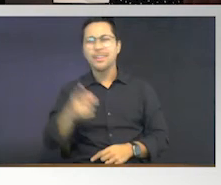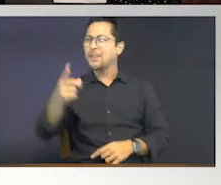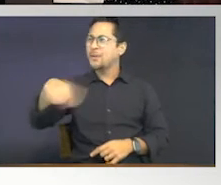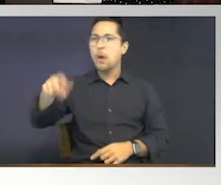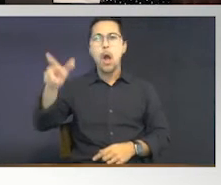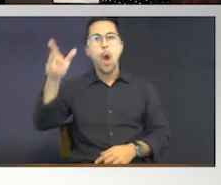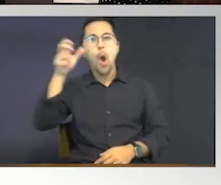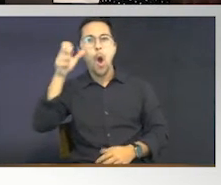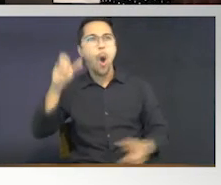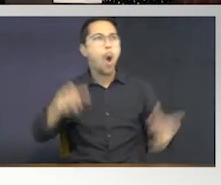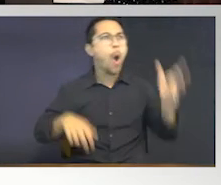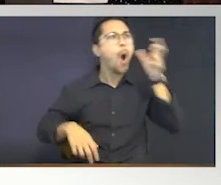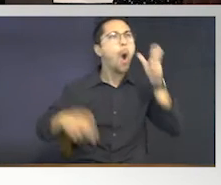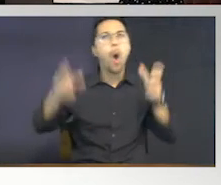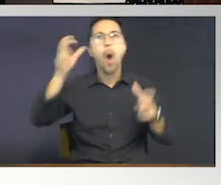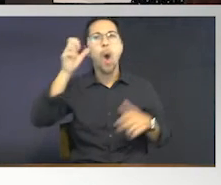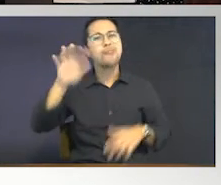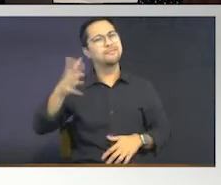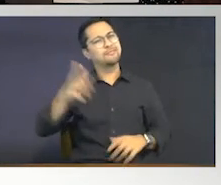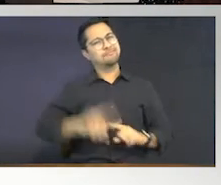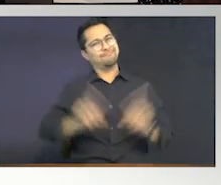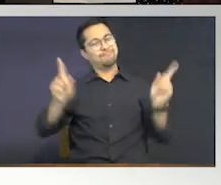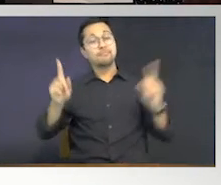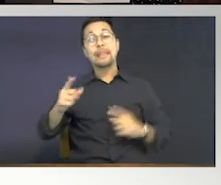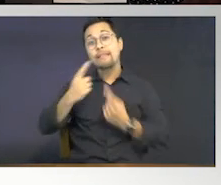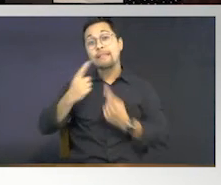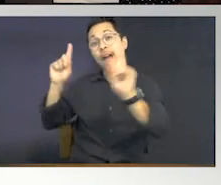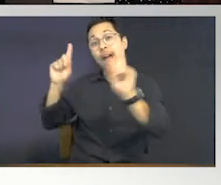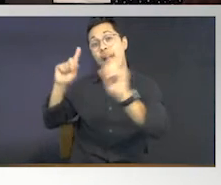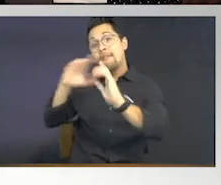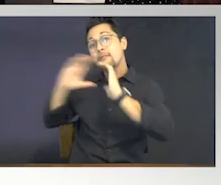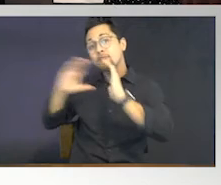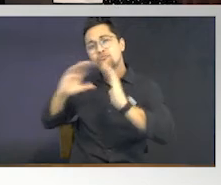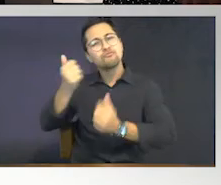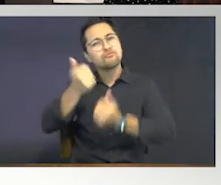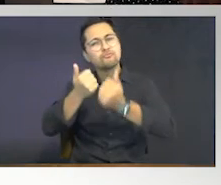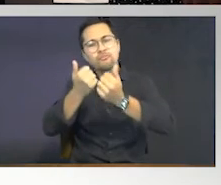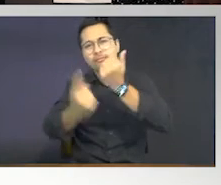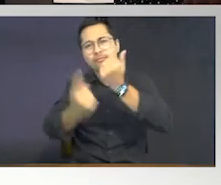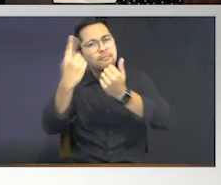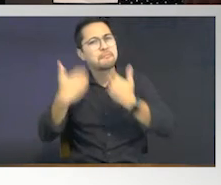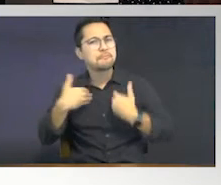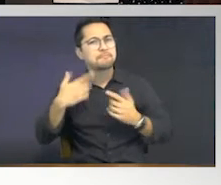And effective communication, everybody has different interpretations of that.